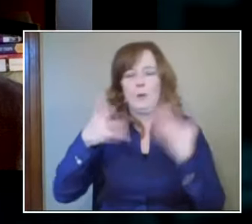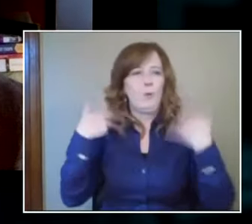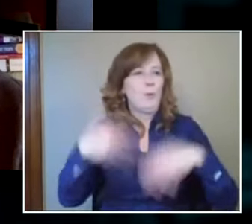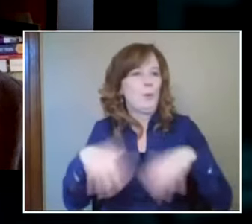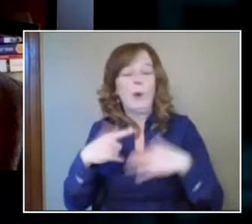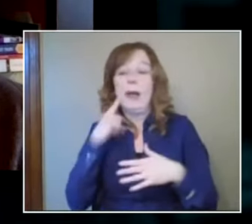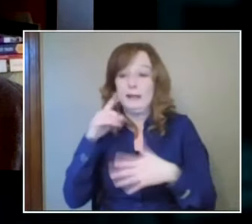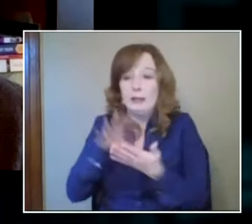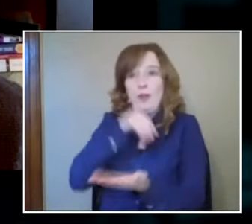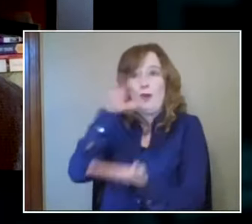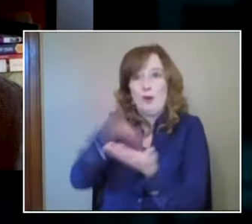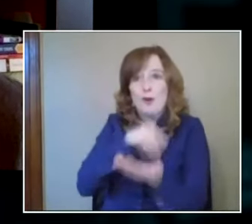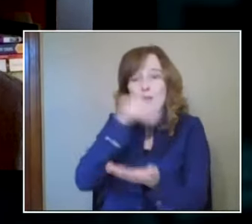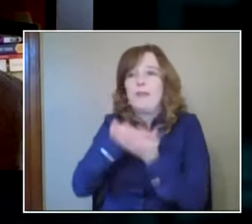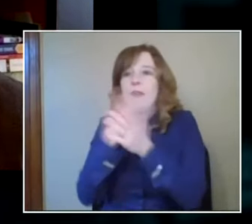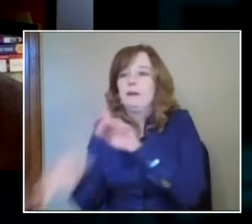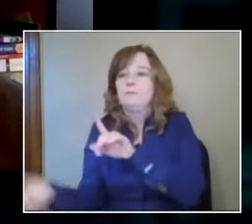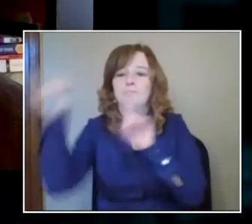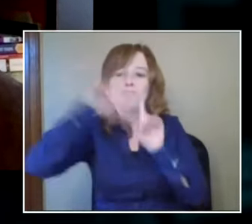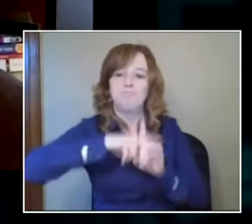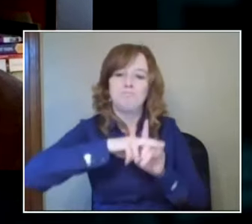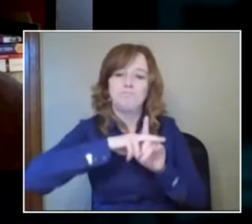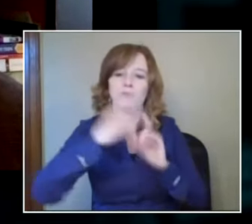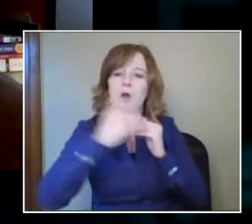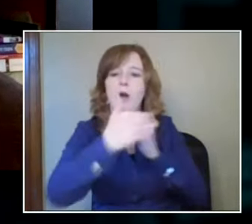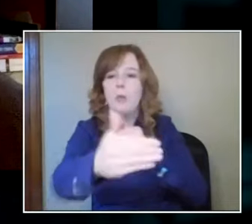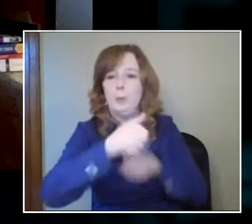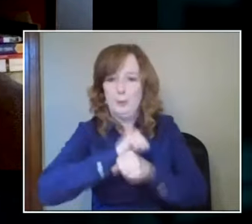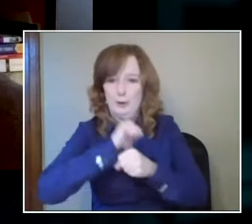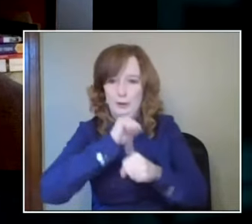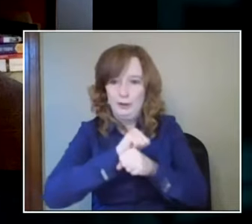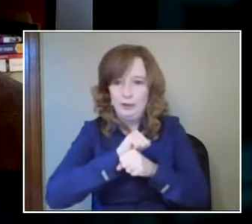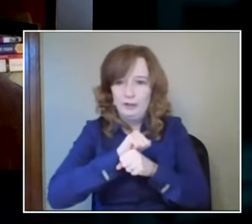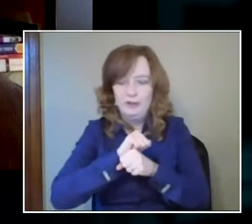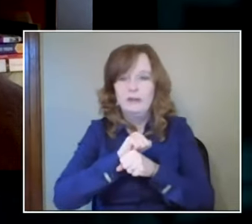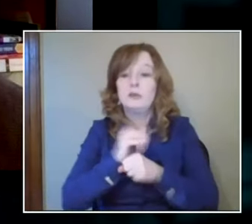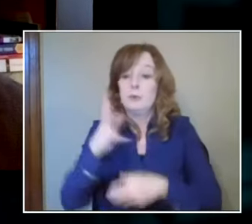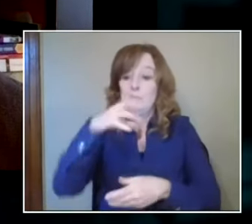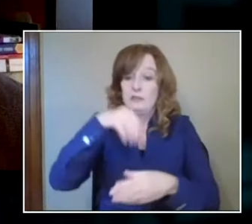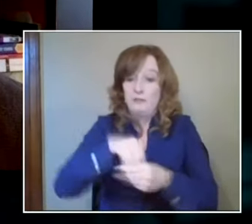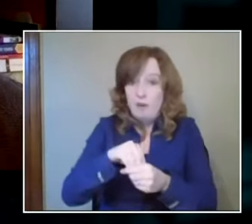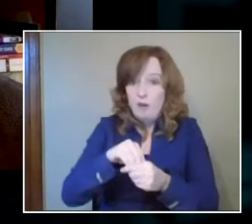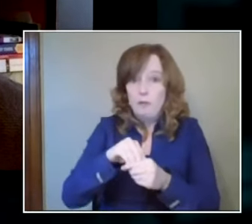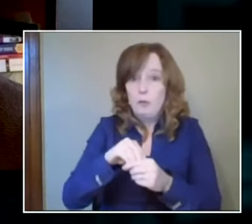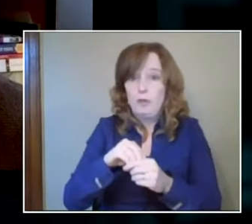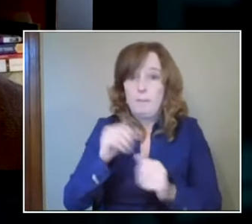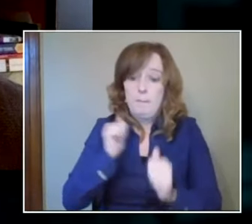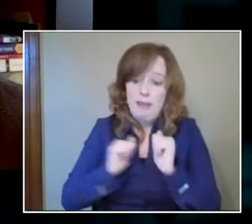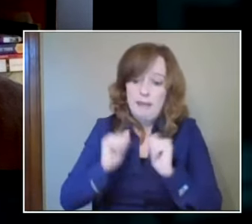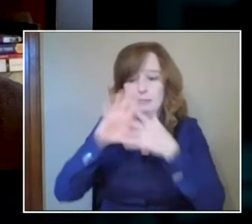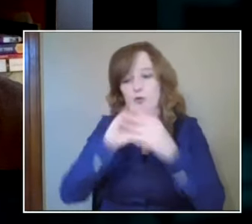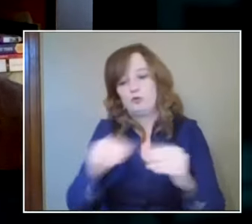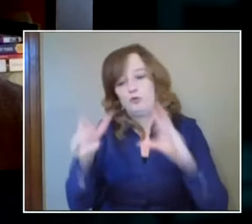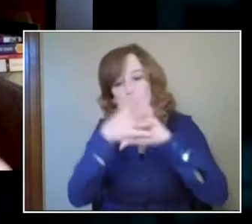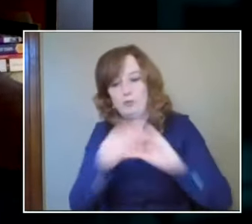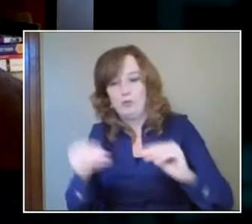that to some of the other work that he did. So when he was in our plays, he performed in story theater and created